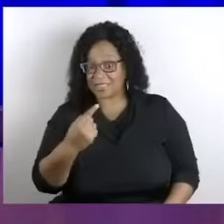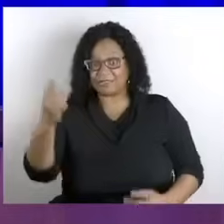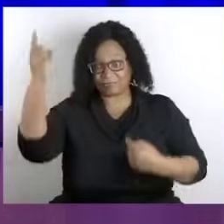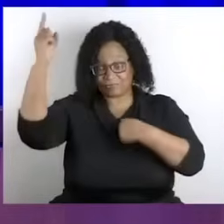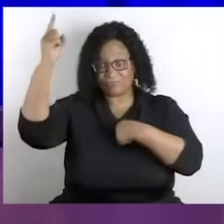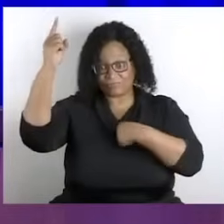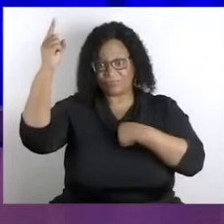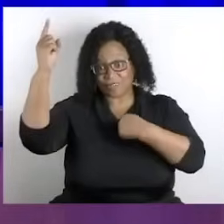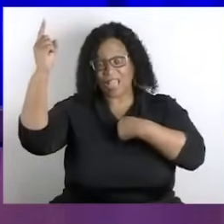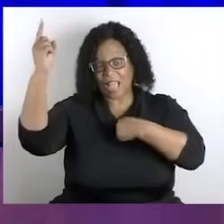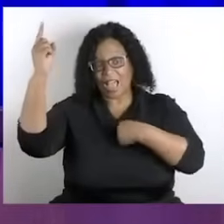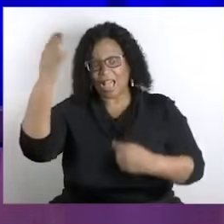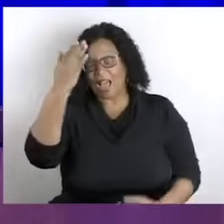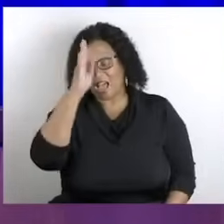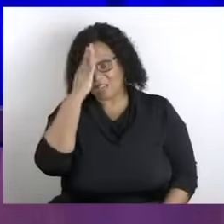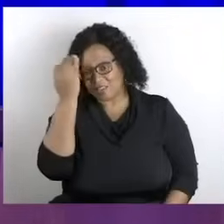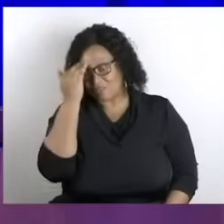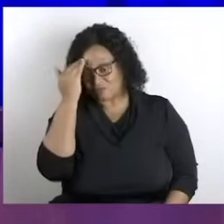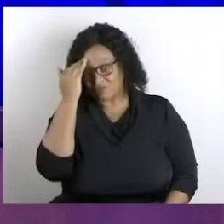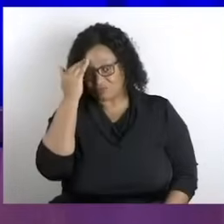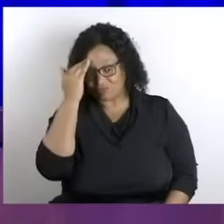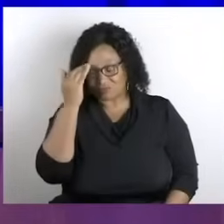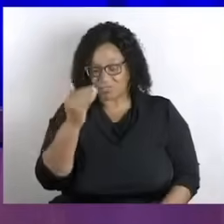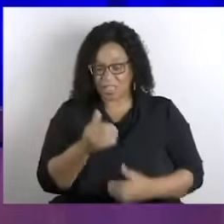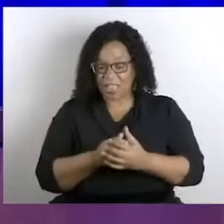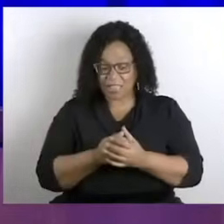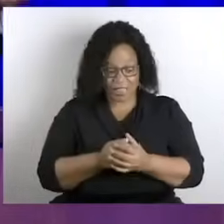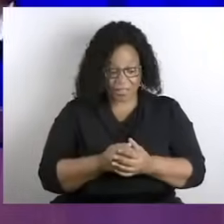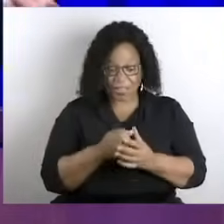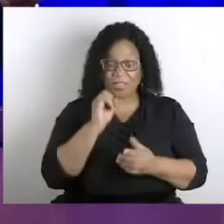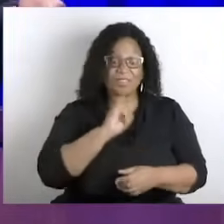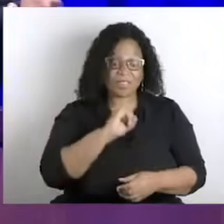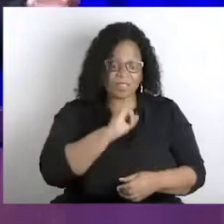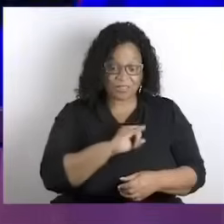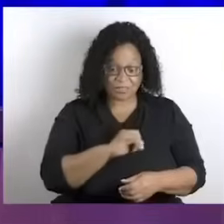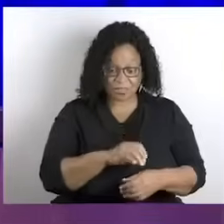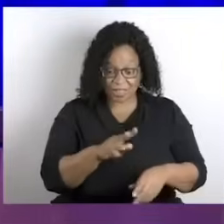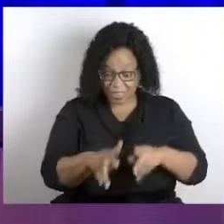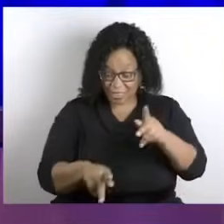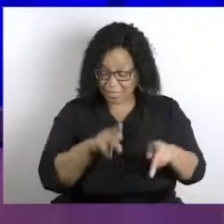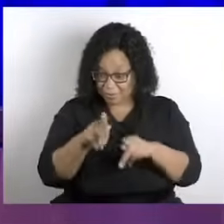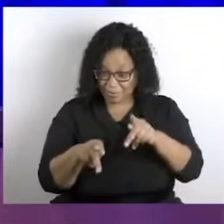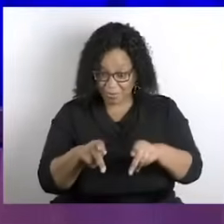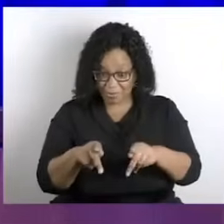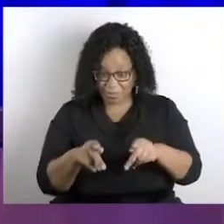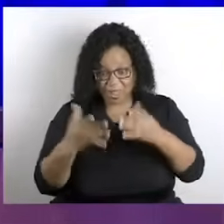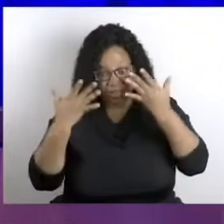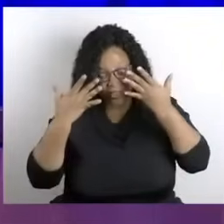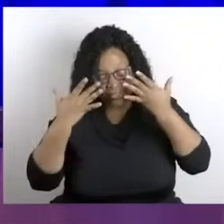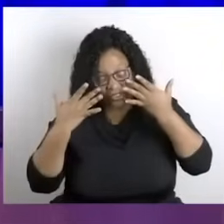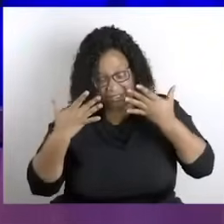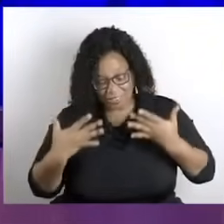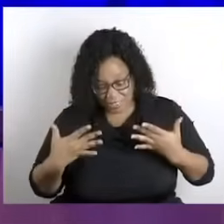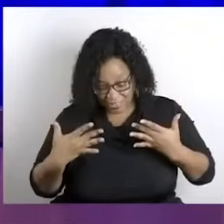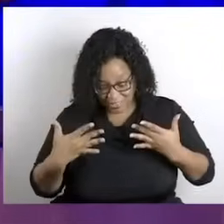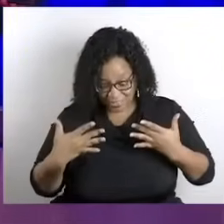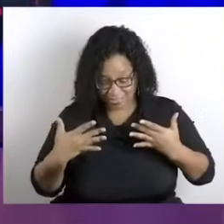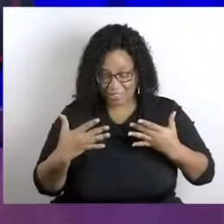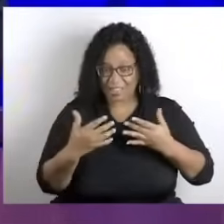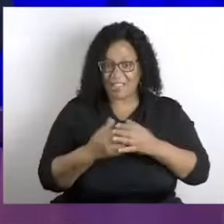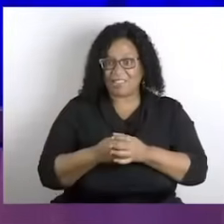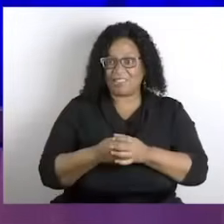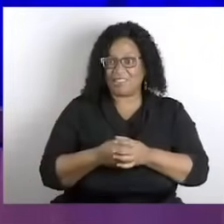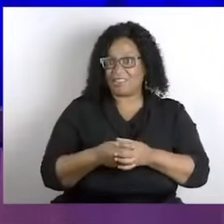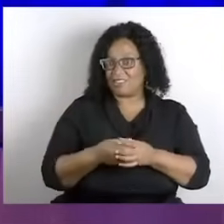me, even if it doesn't bless you. These people are demoralized, disillusioned. They're depressed. They're dealing with